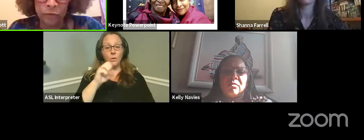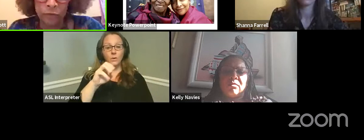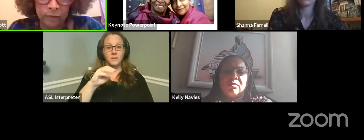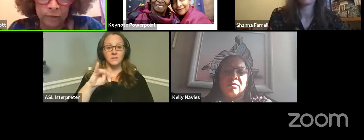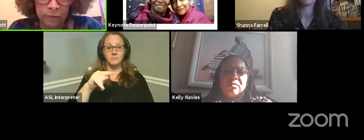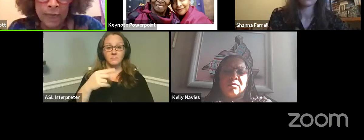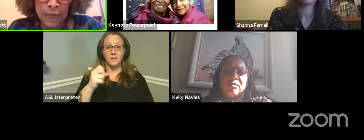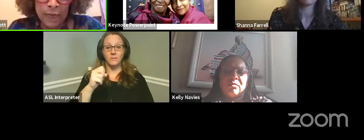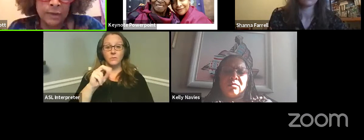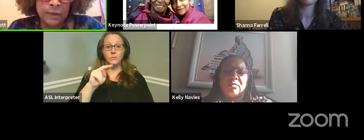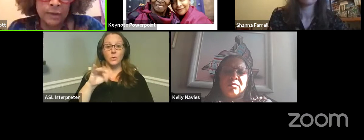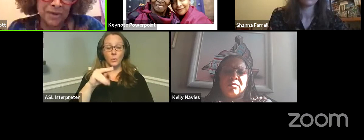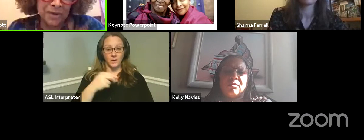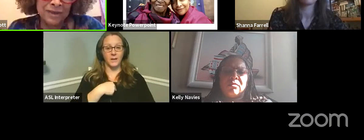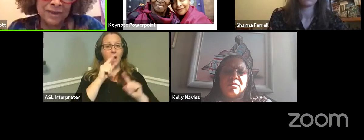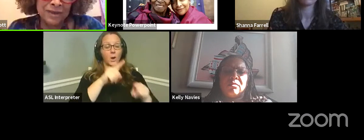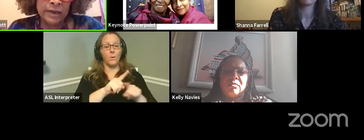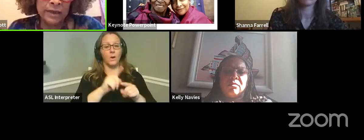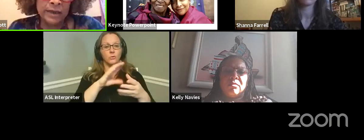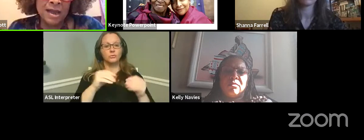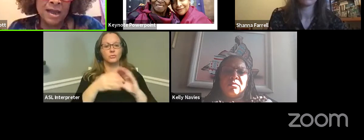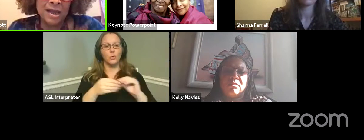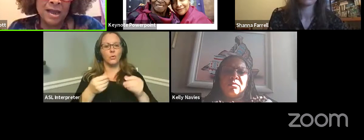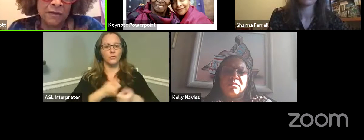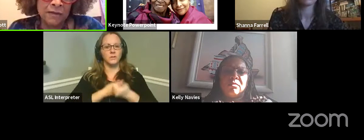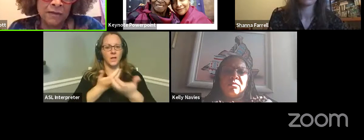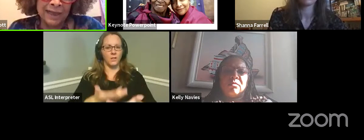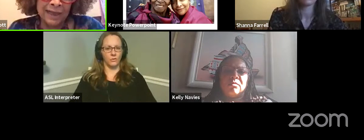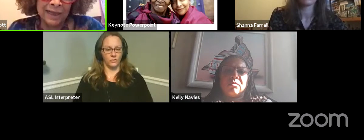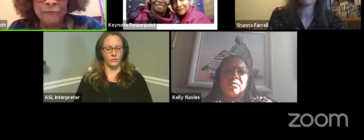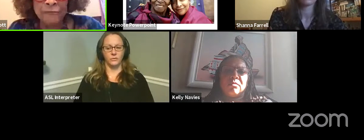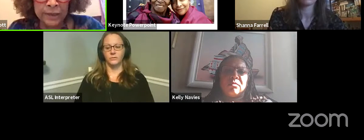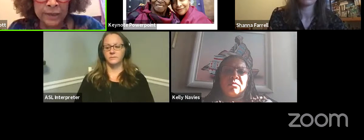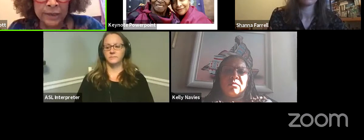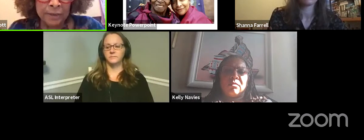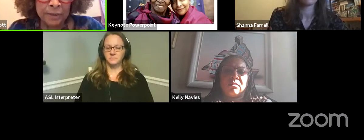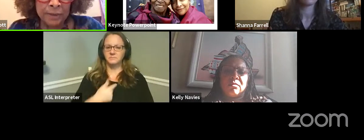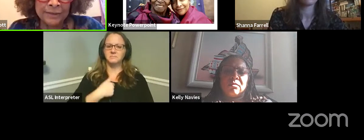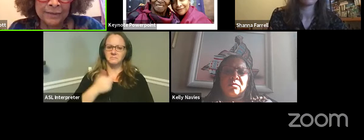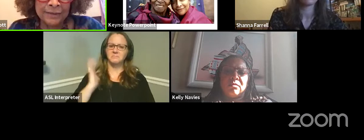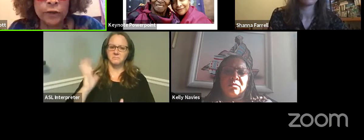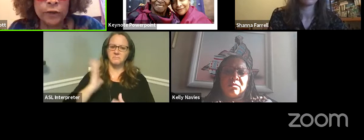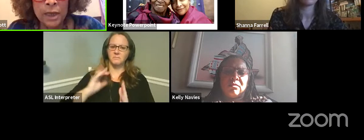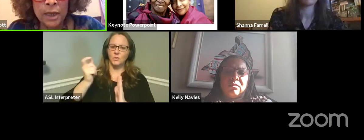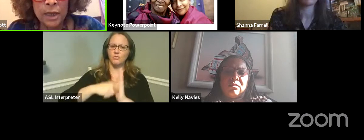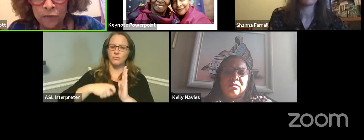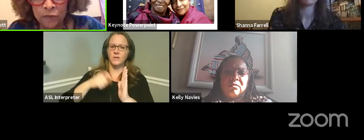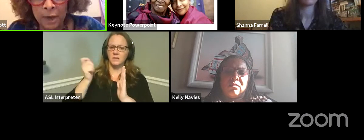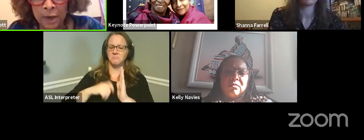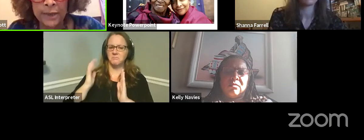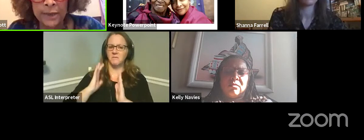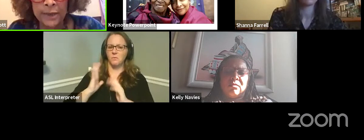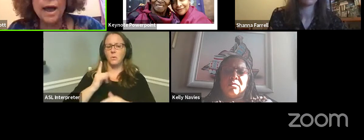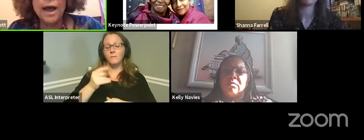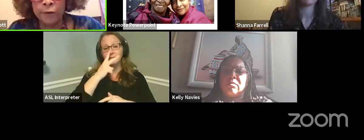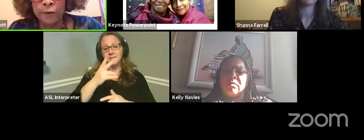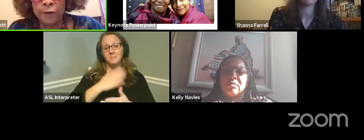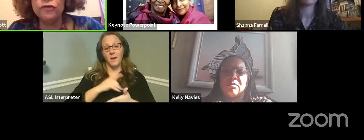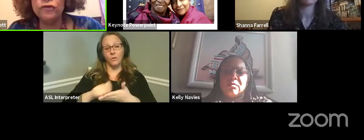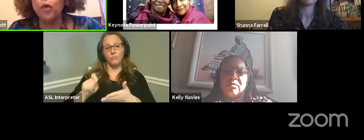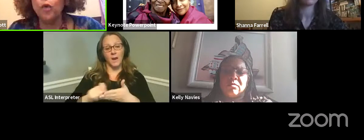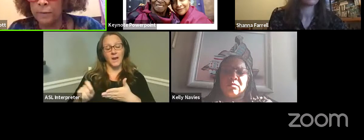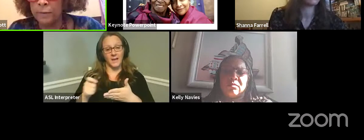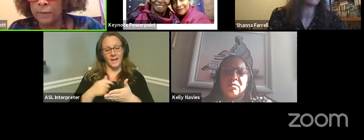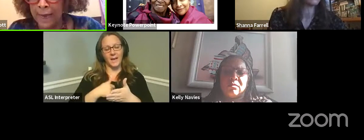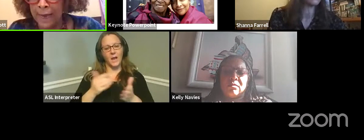there as a storyteller. I've done it enough, and I have written in the past, but if you see my writing, I encourage you to